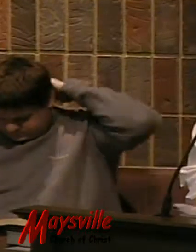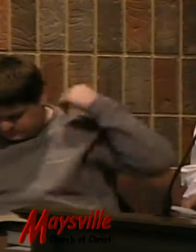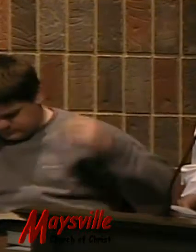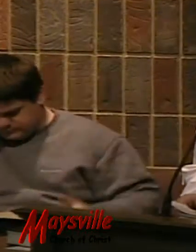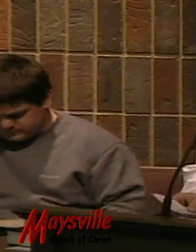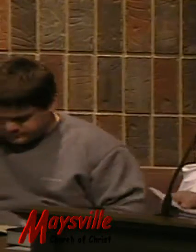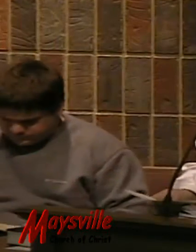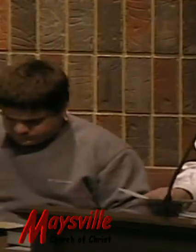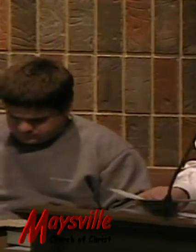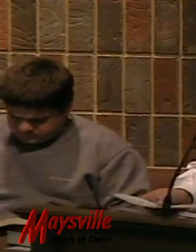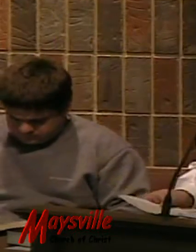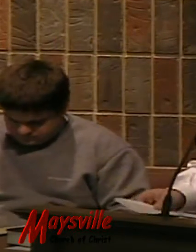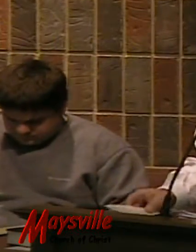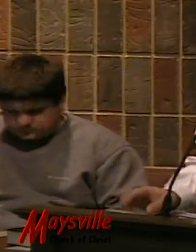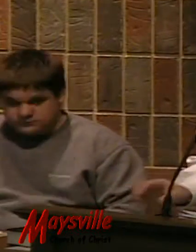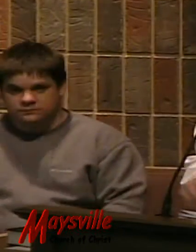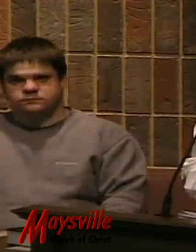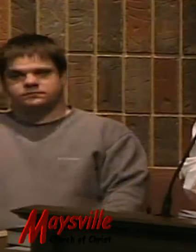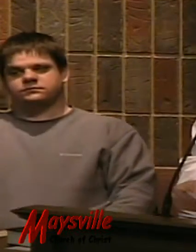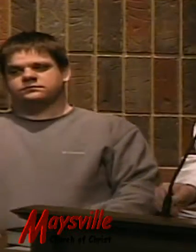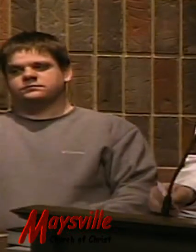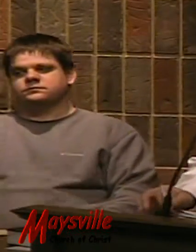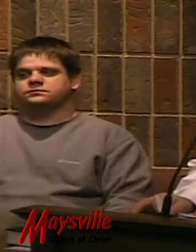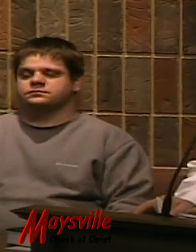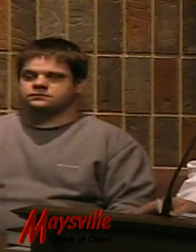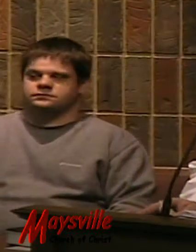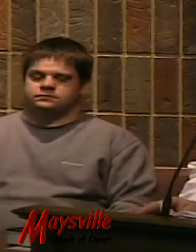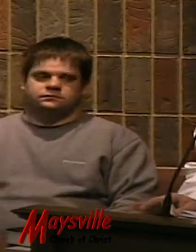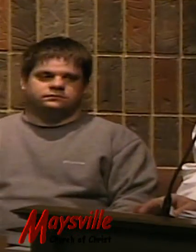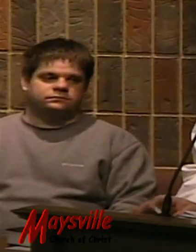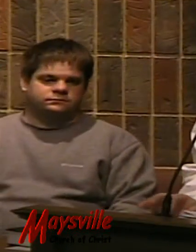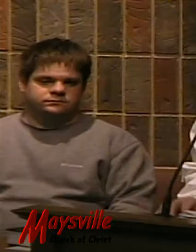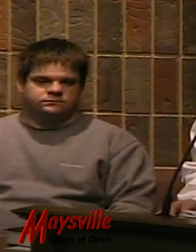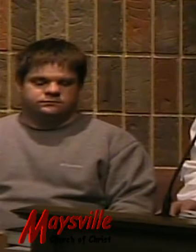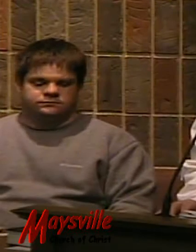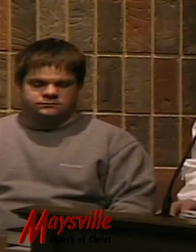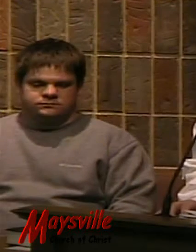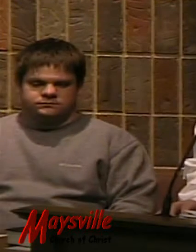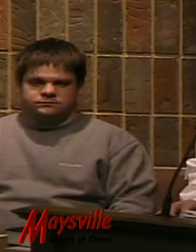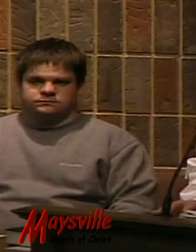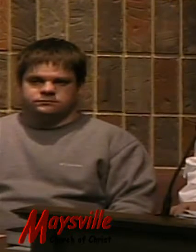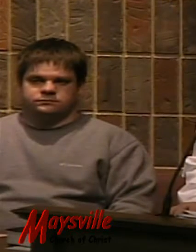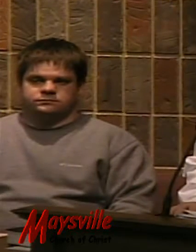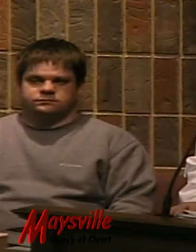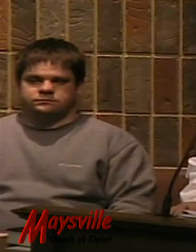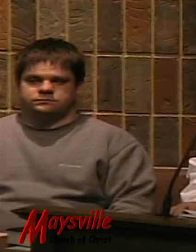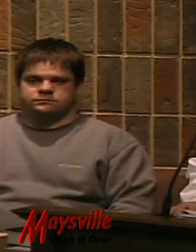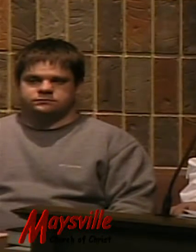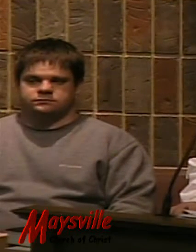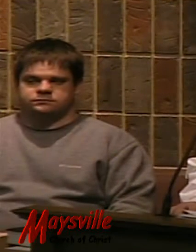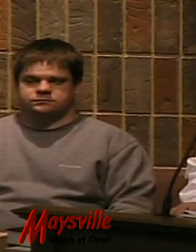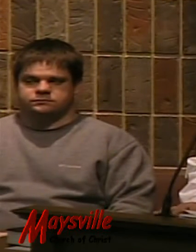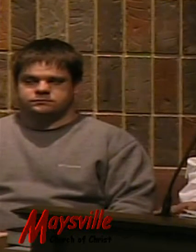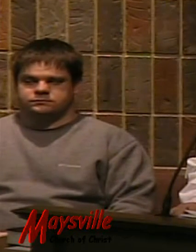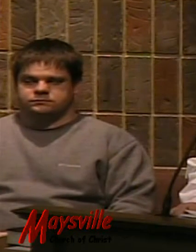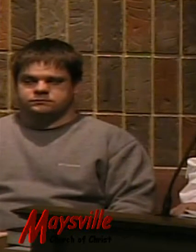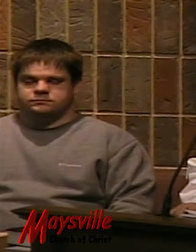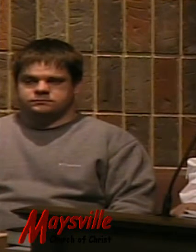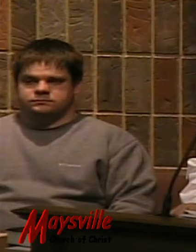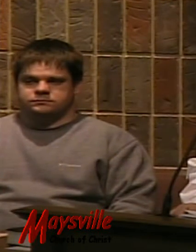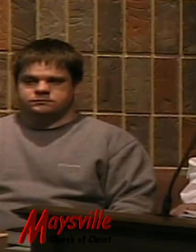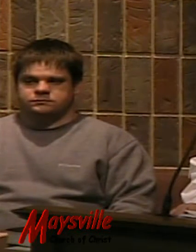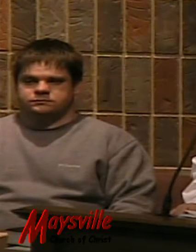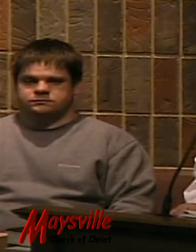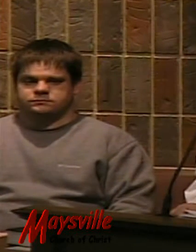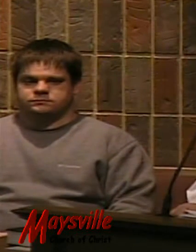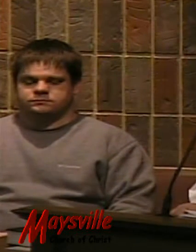We're glad you're here. We welcome everyone to our worship service here at Maysville. And if you're visiting with us, we encourage you to be